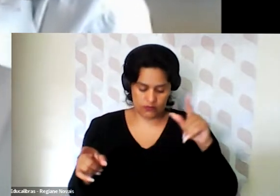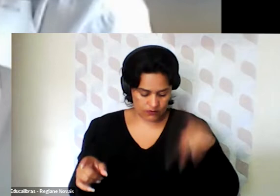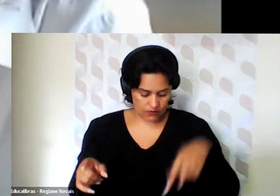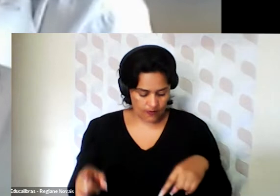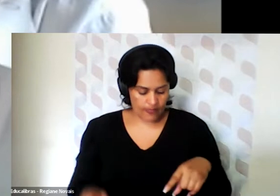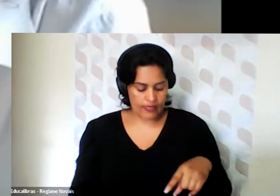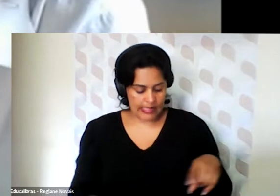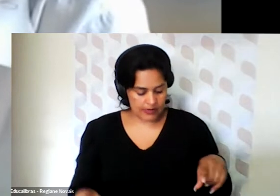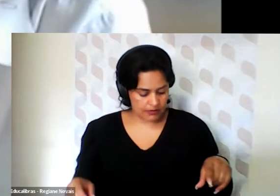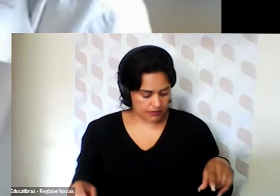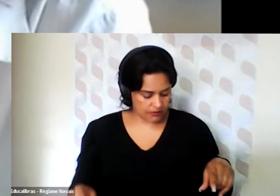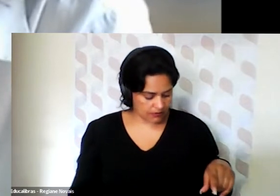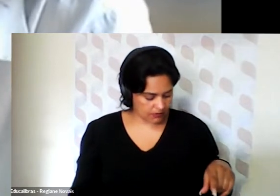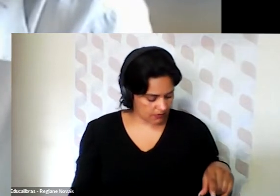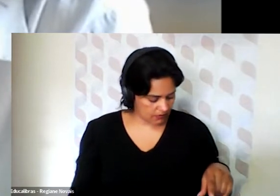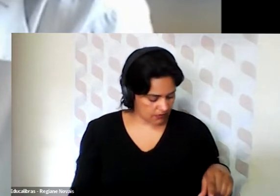yesterday and before yesterday.